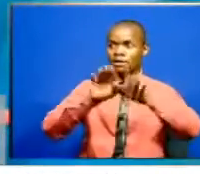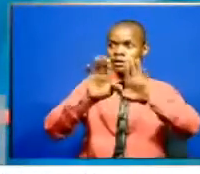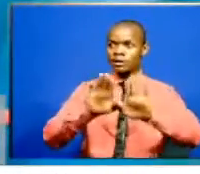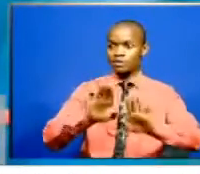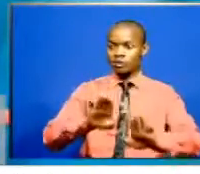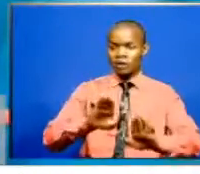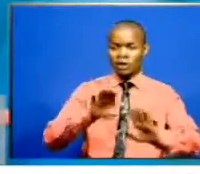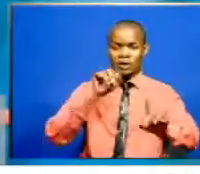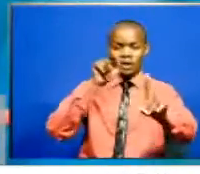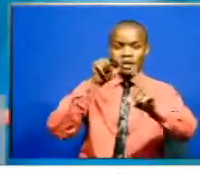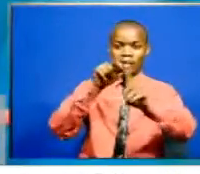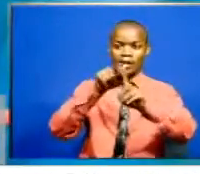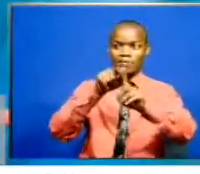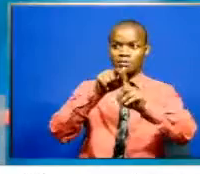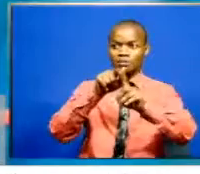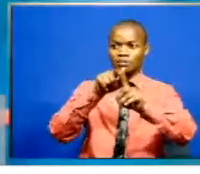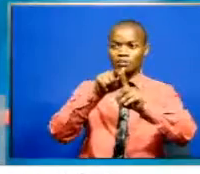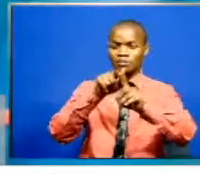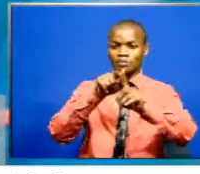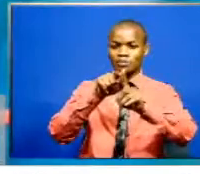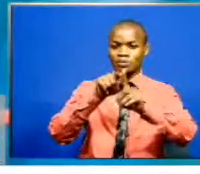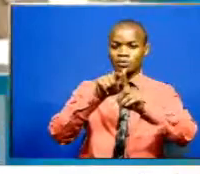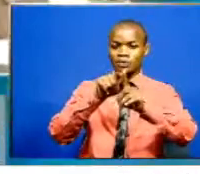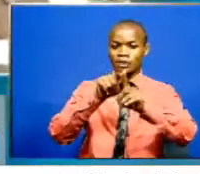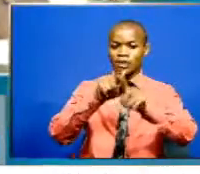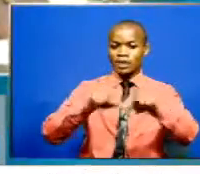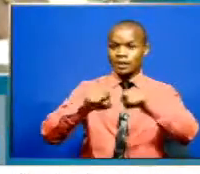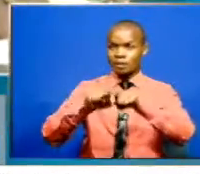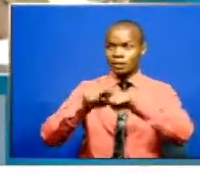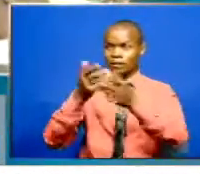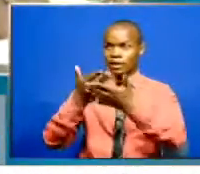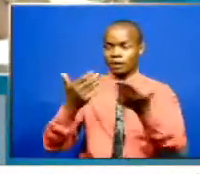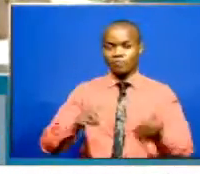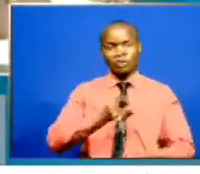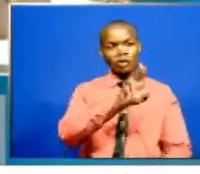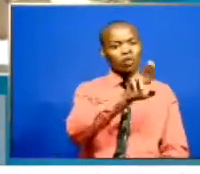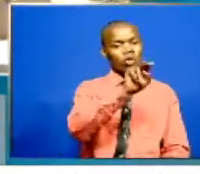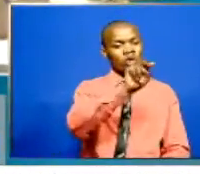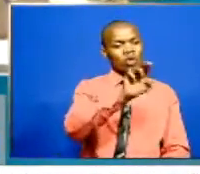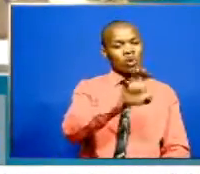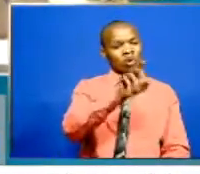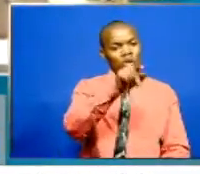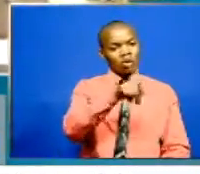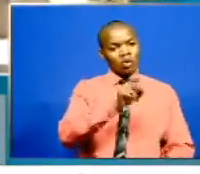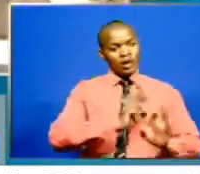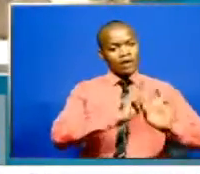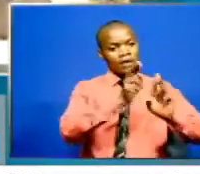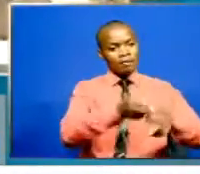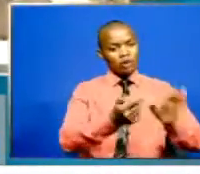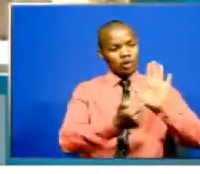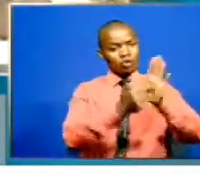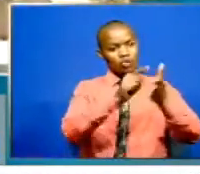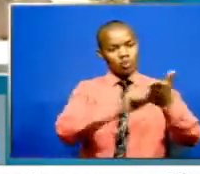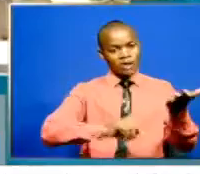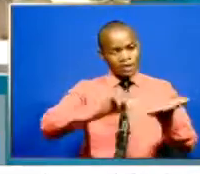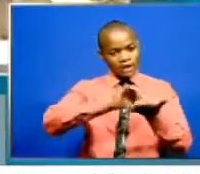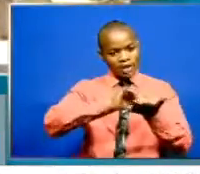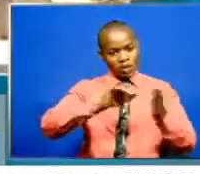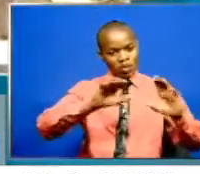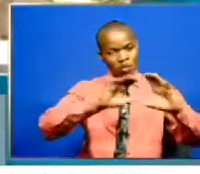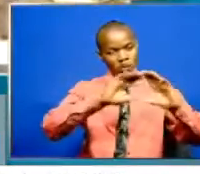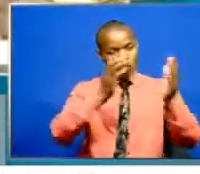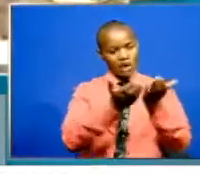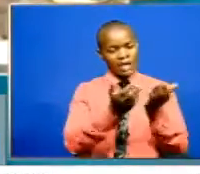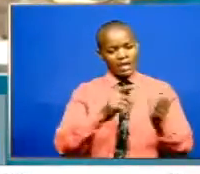toward the common cause. Indeed. And UNEP flagship report, the Global Environment Outlook, the